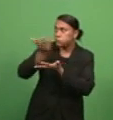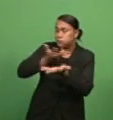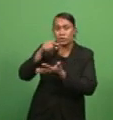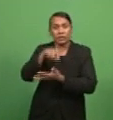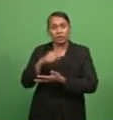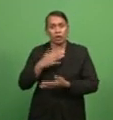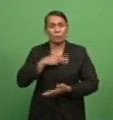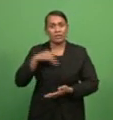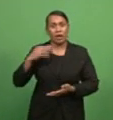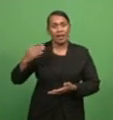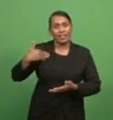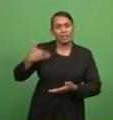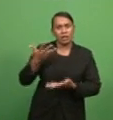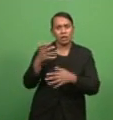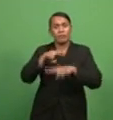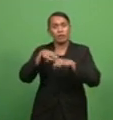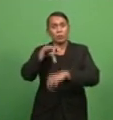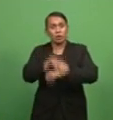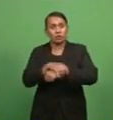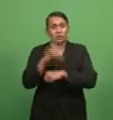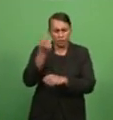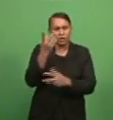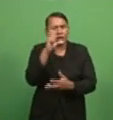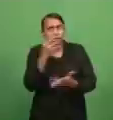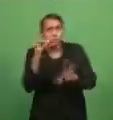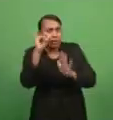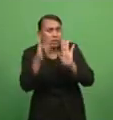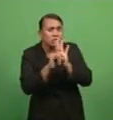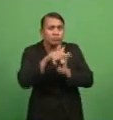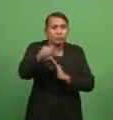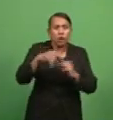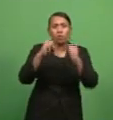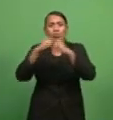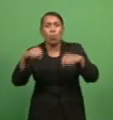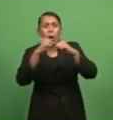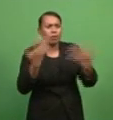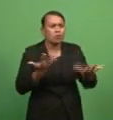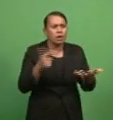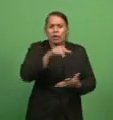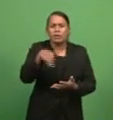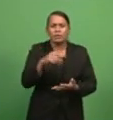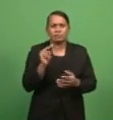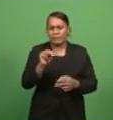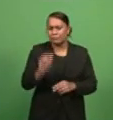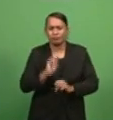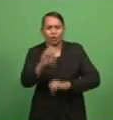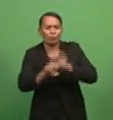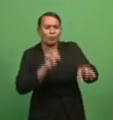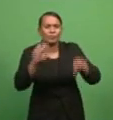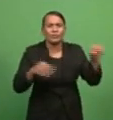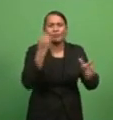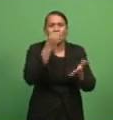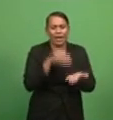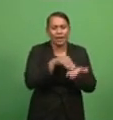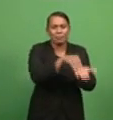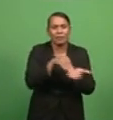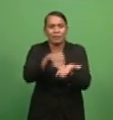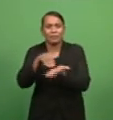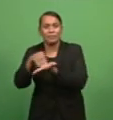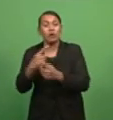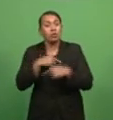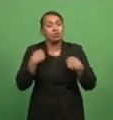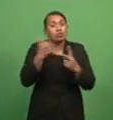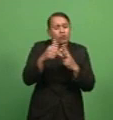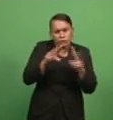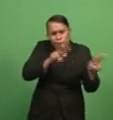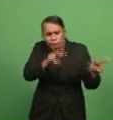Police Force to identify settlements where they need assistance. We are also looking at the